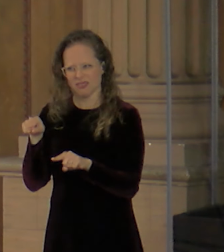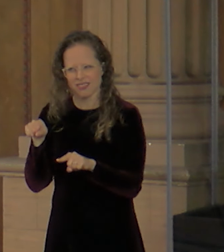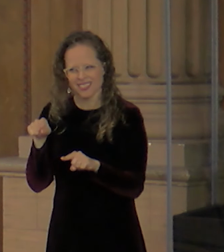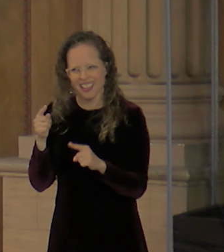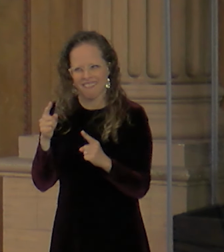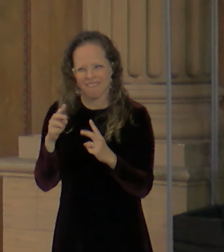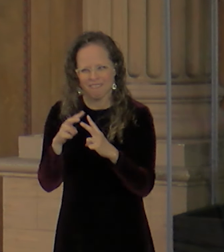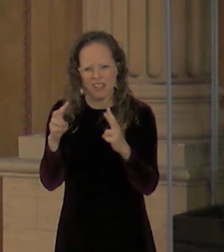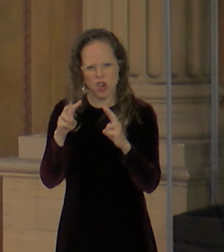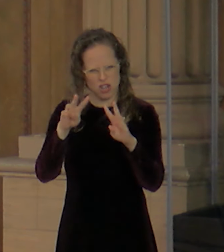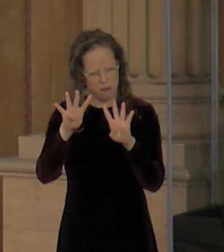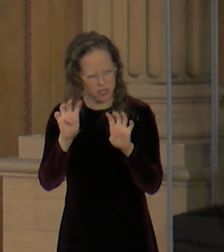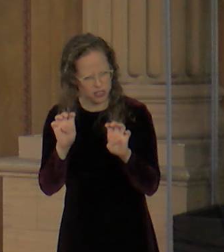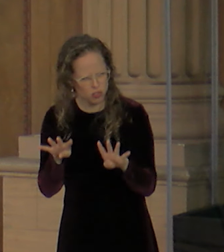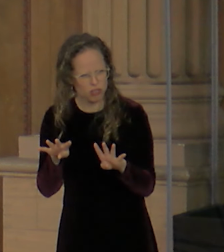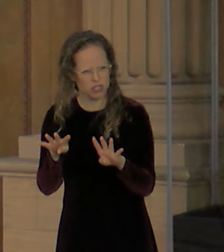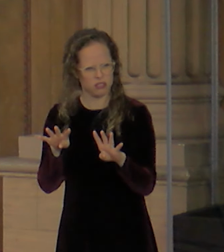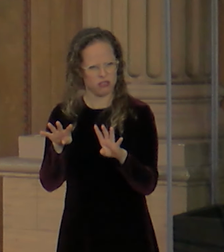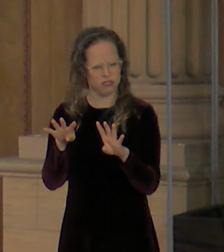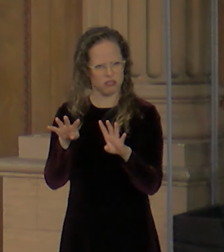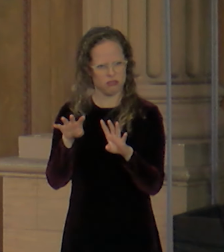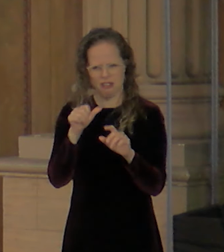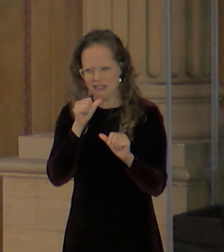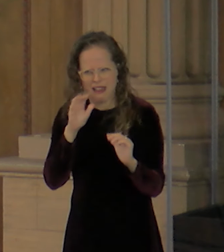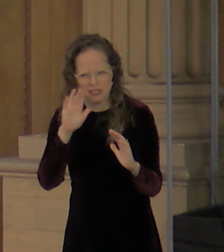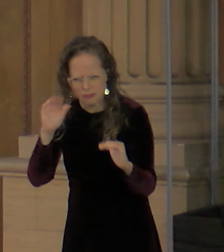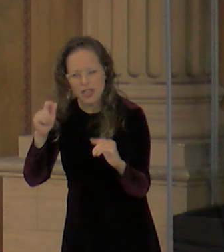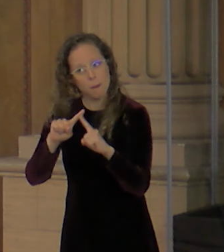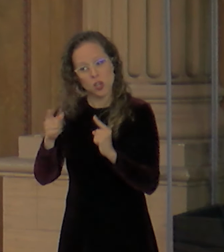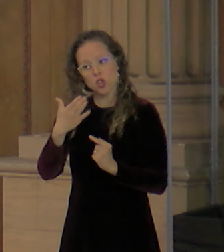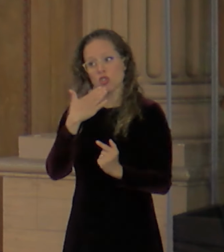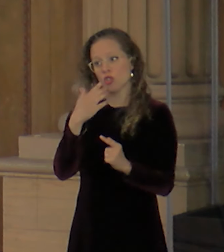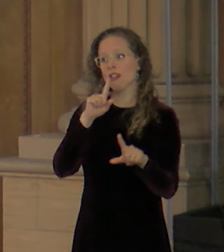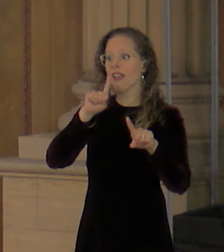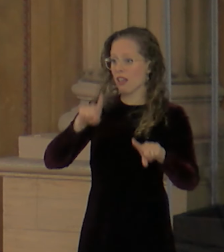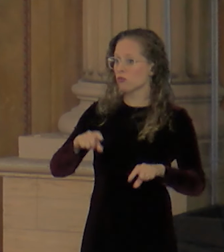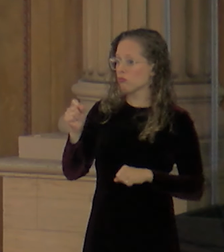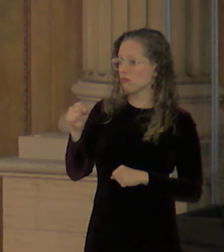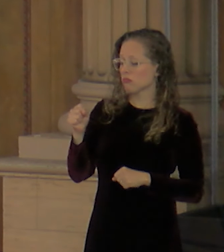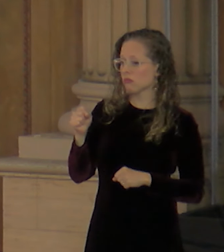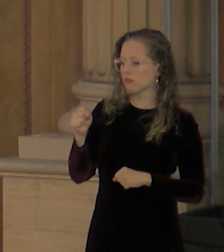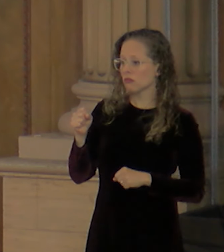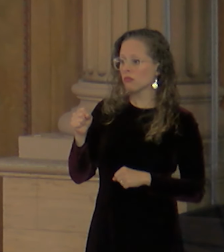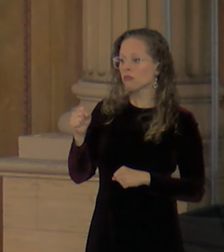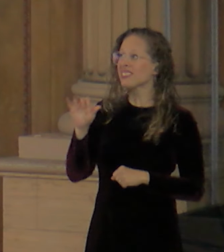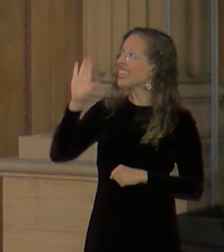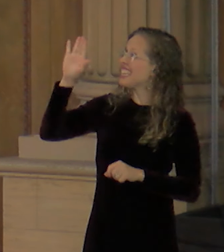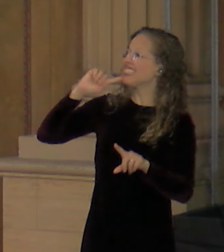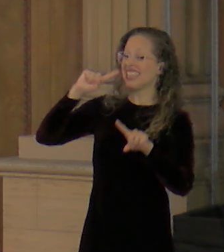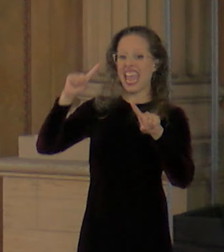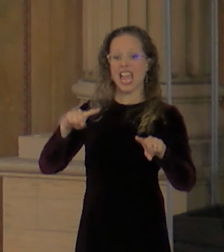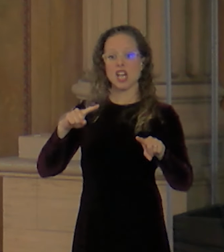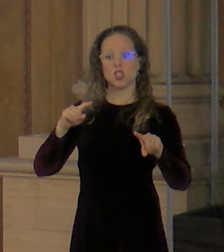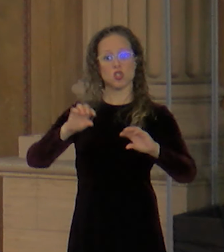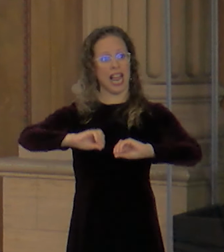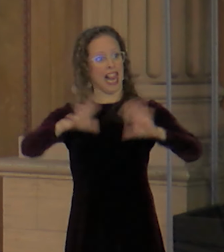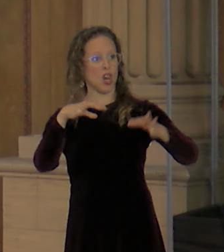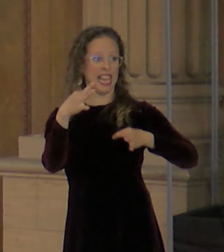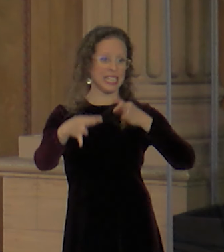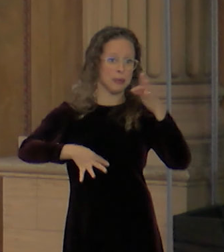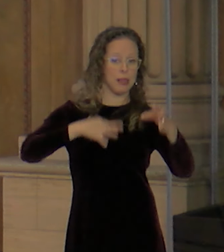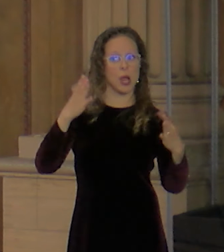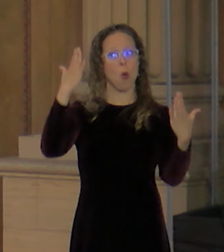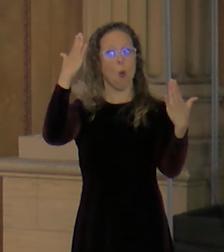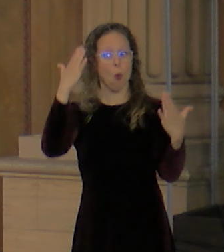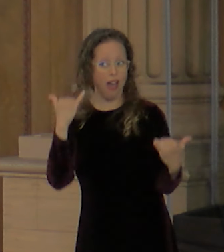they're unexpected, but they are good answers. And they're not answers that ever explain to Job all the reason for his suffering, and they're not answers that explain